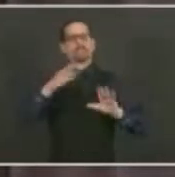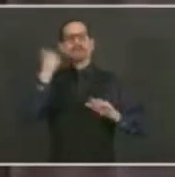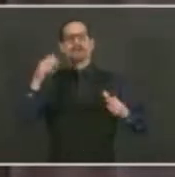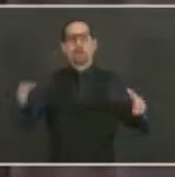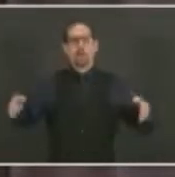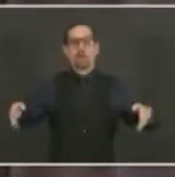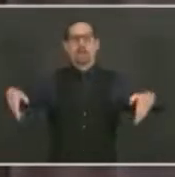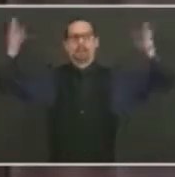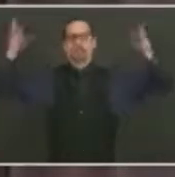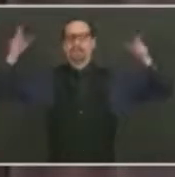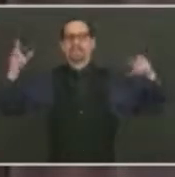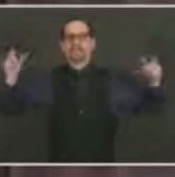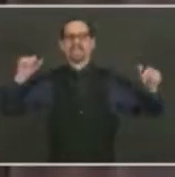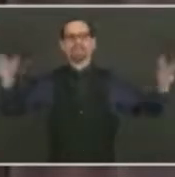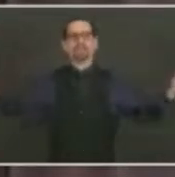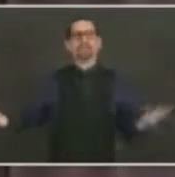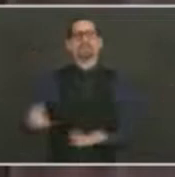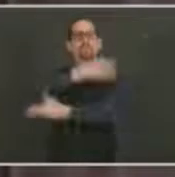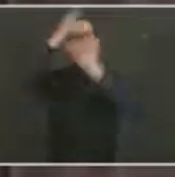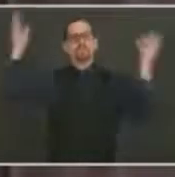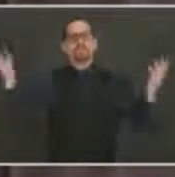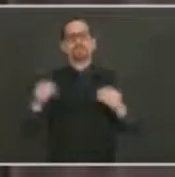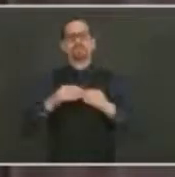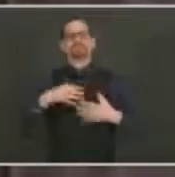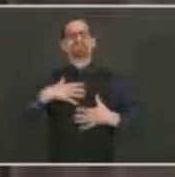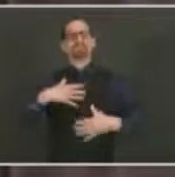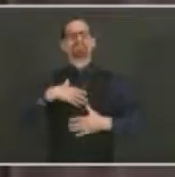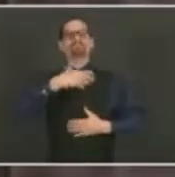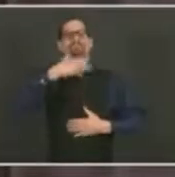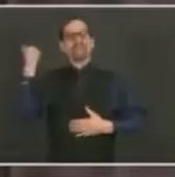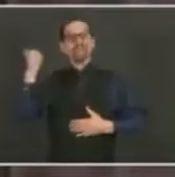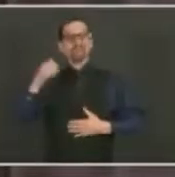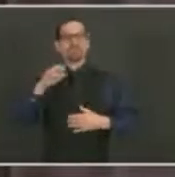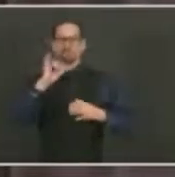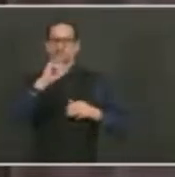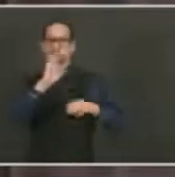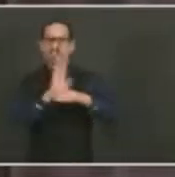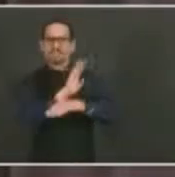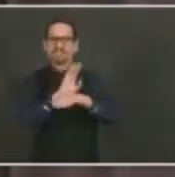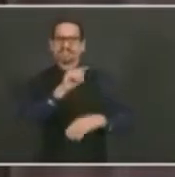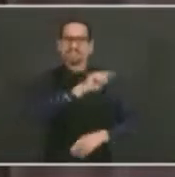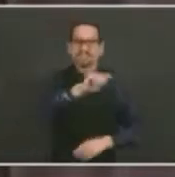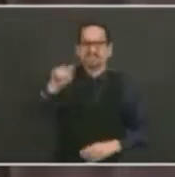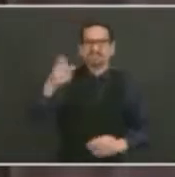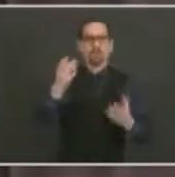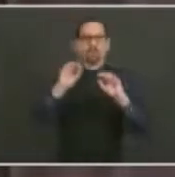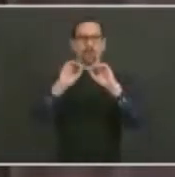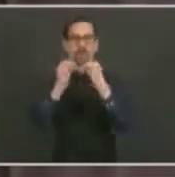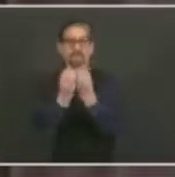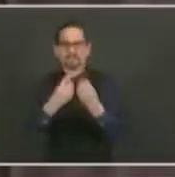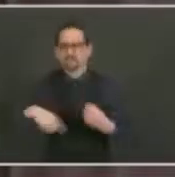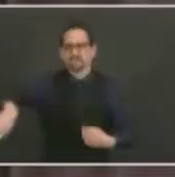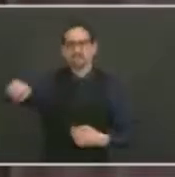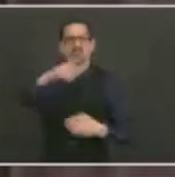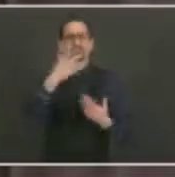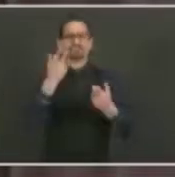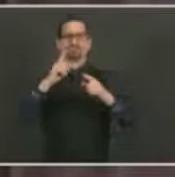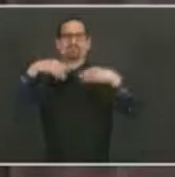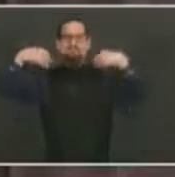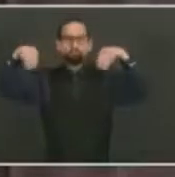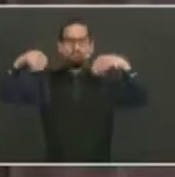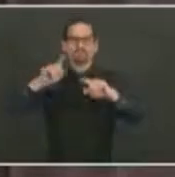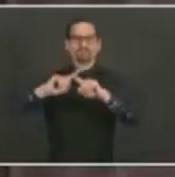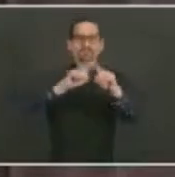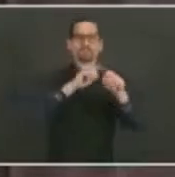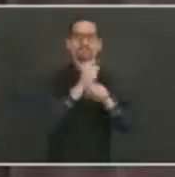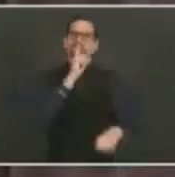other organizations in that area in similar ways that we have done with our school community.